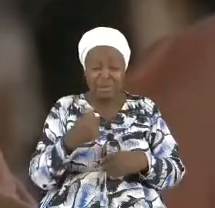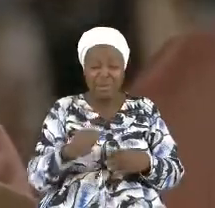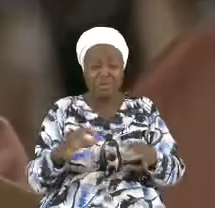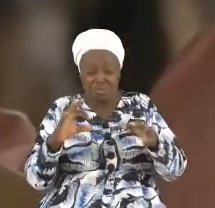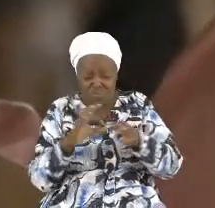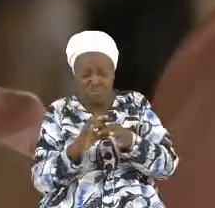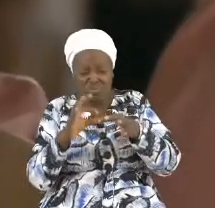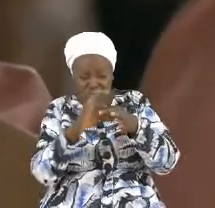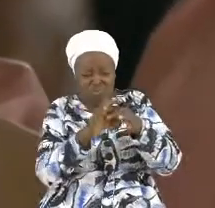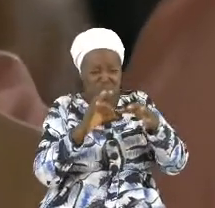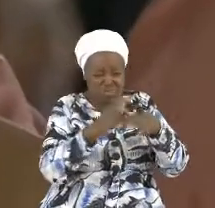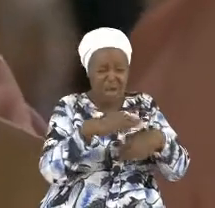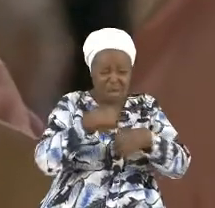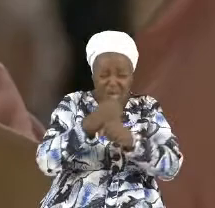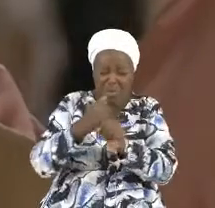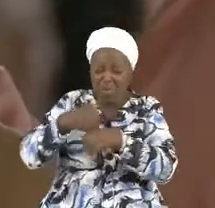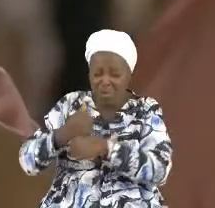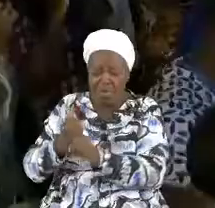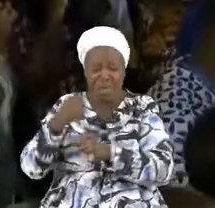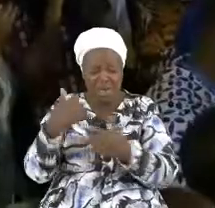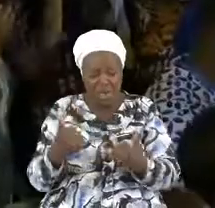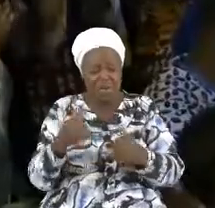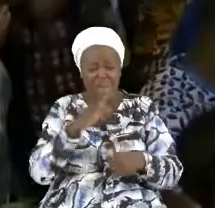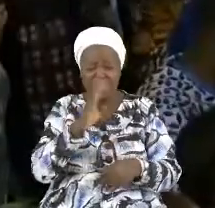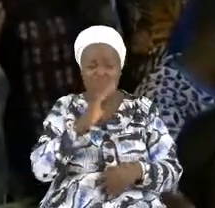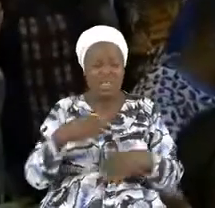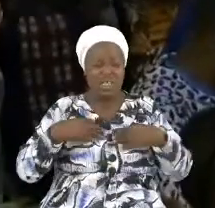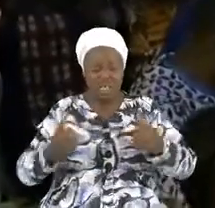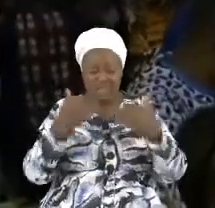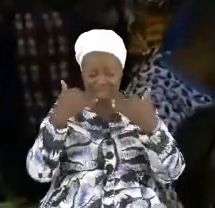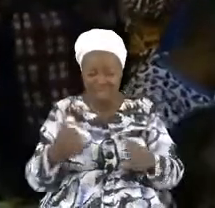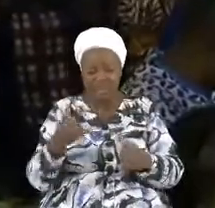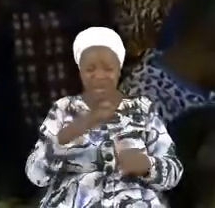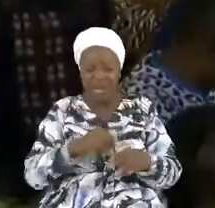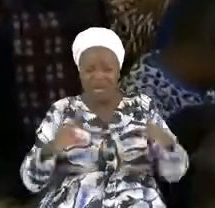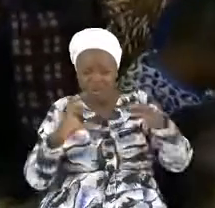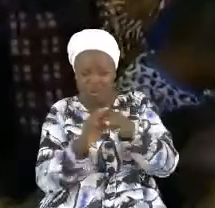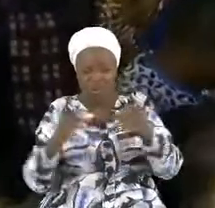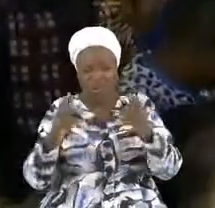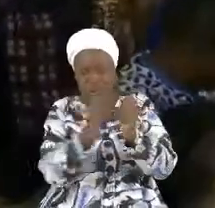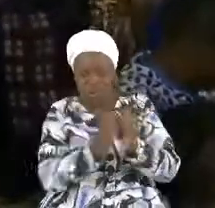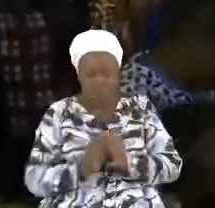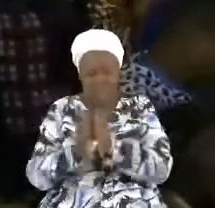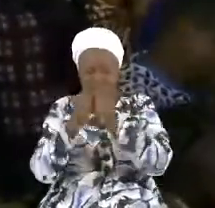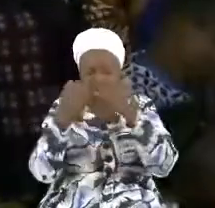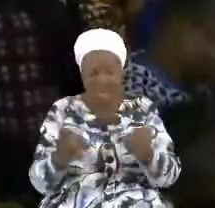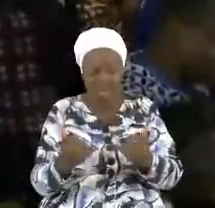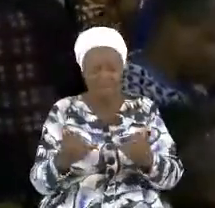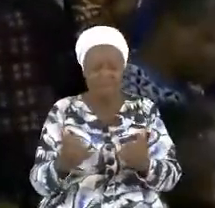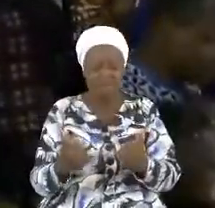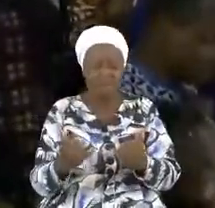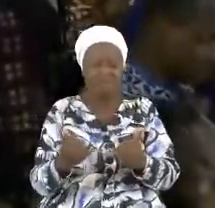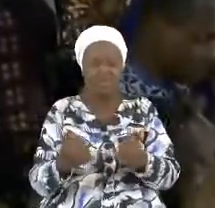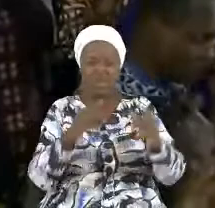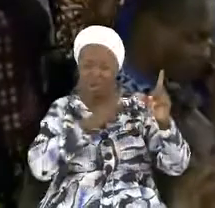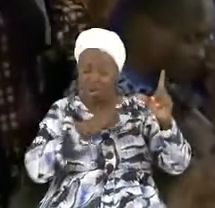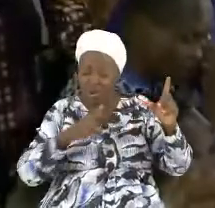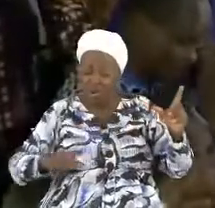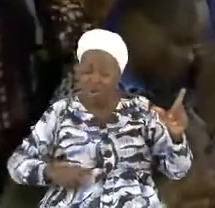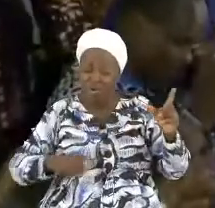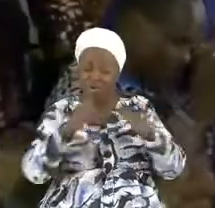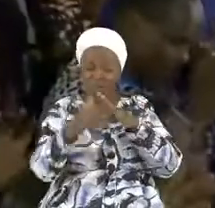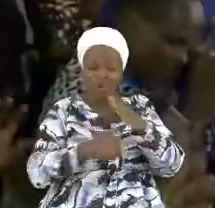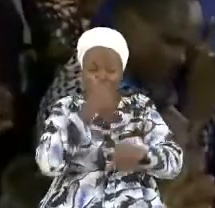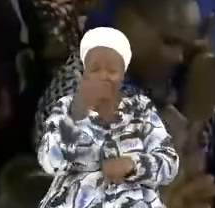Be healed right now. Be joined together right now. Lord, confirm your